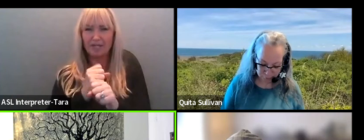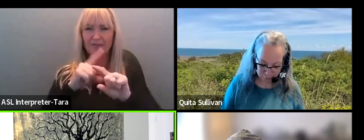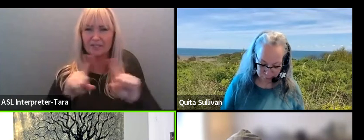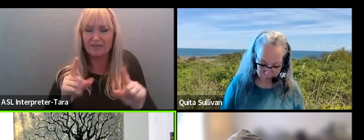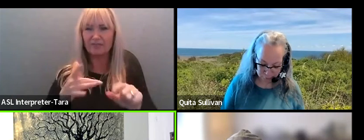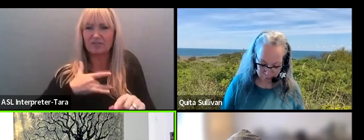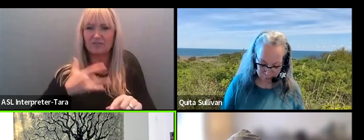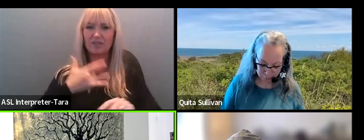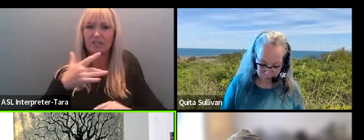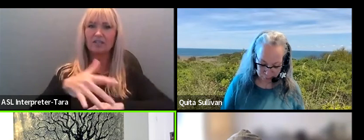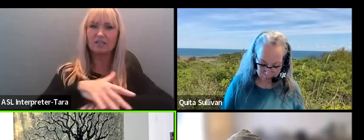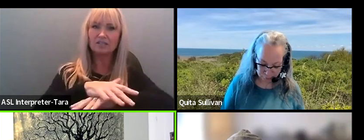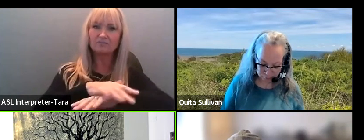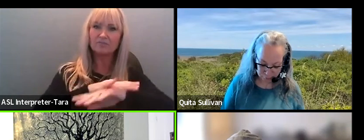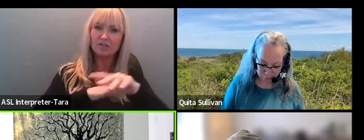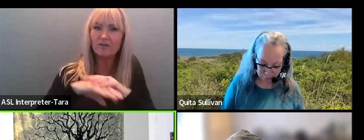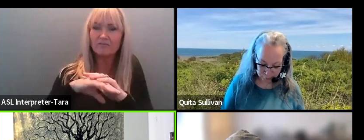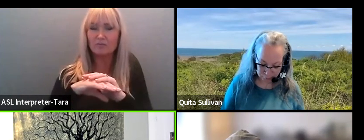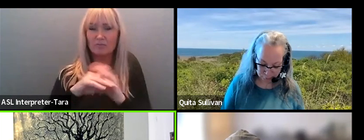someone I've never met before.